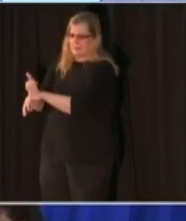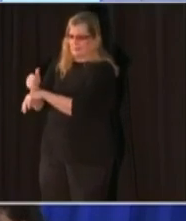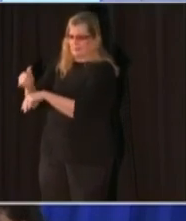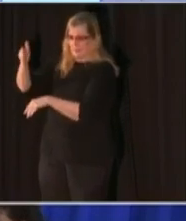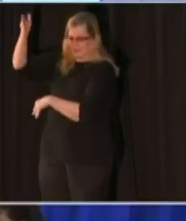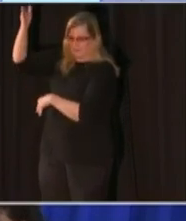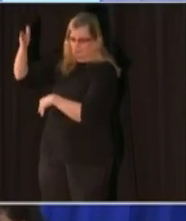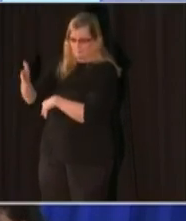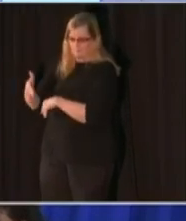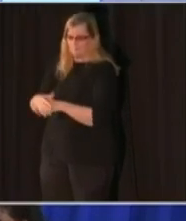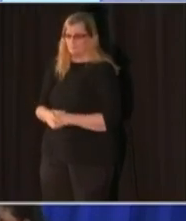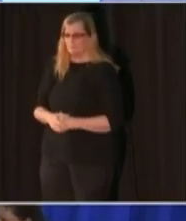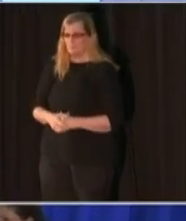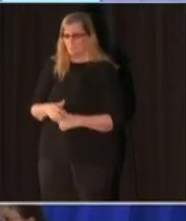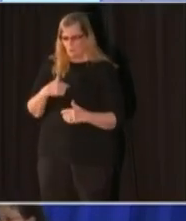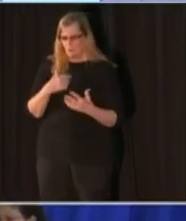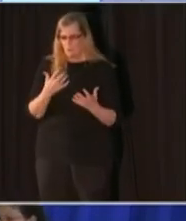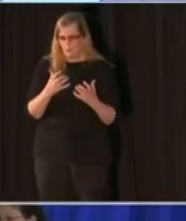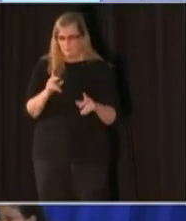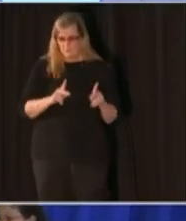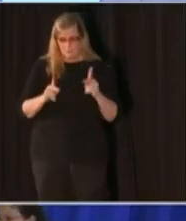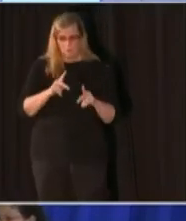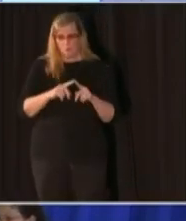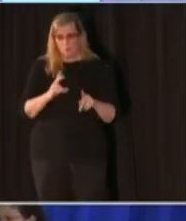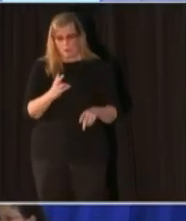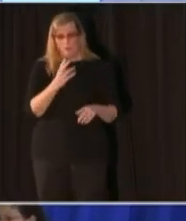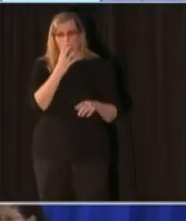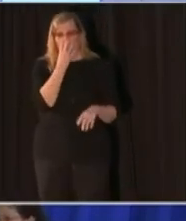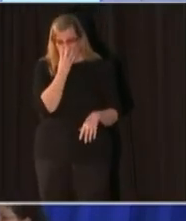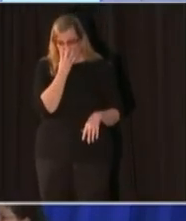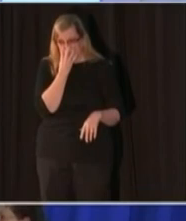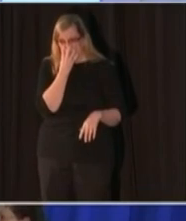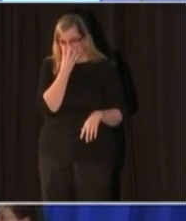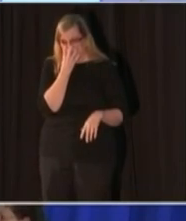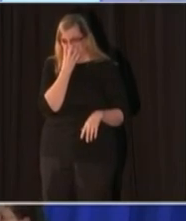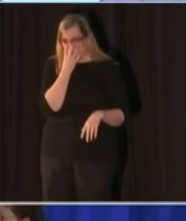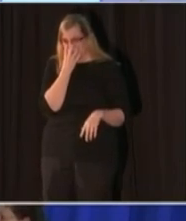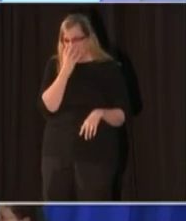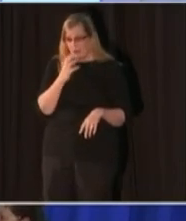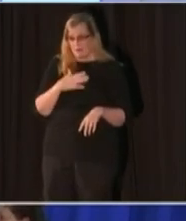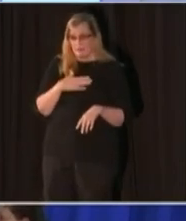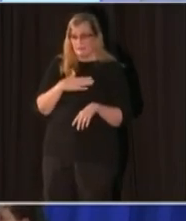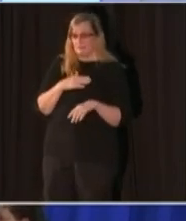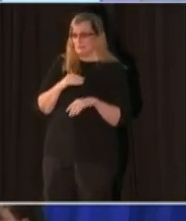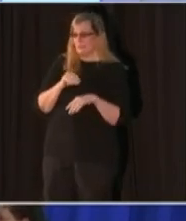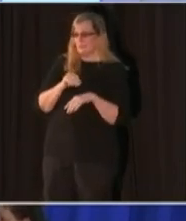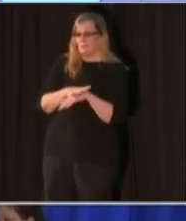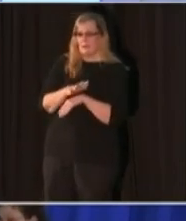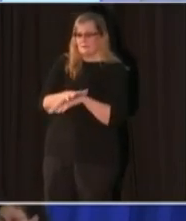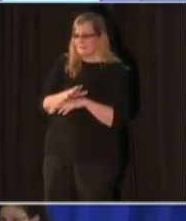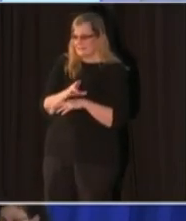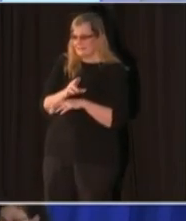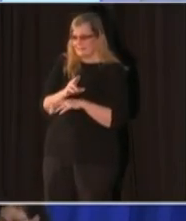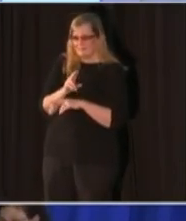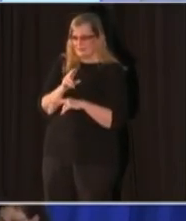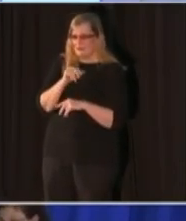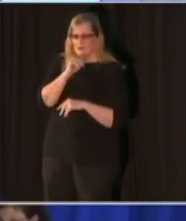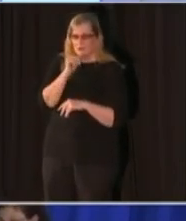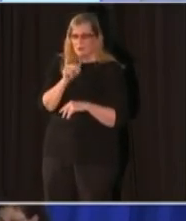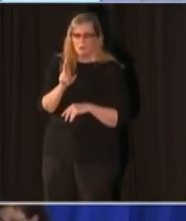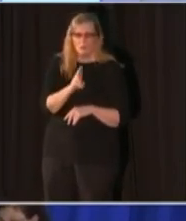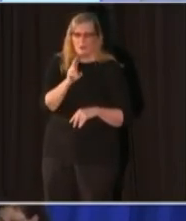to wear a covering. And our advice is certainly not to use N95 masks, because those are for medical